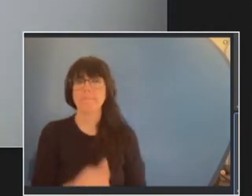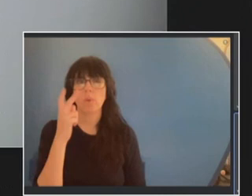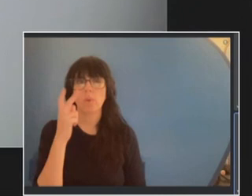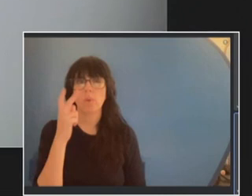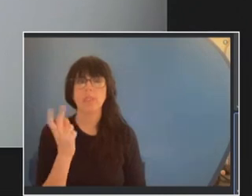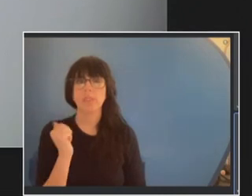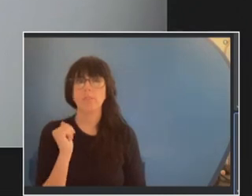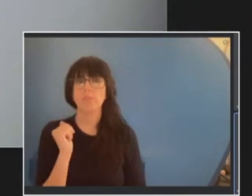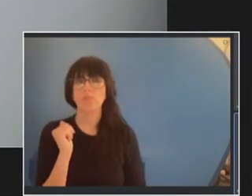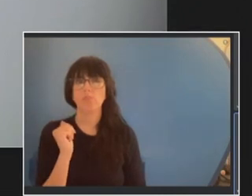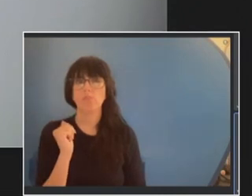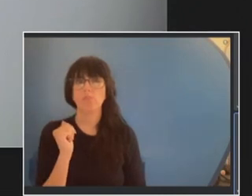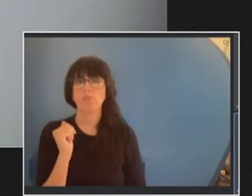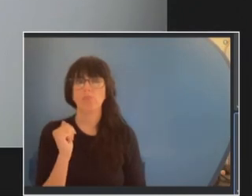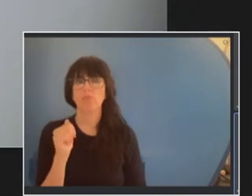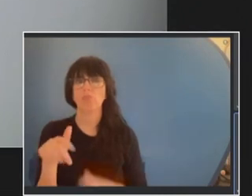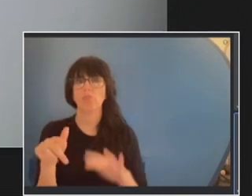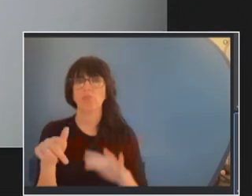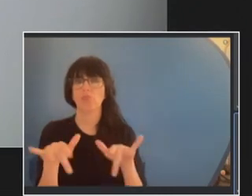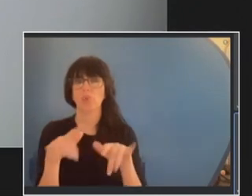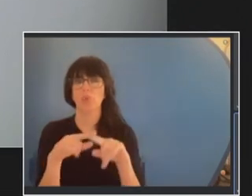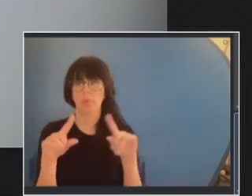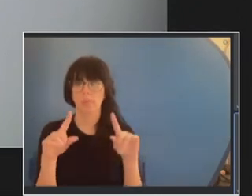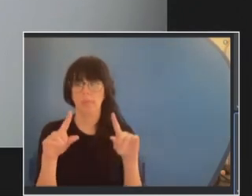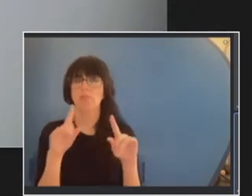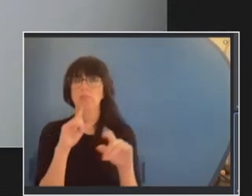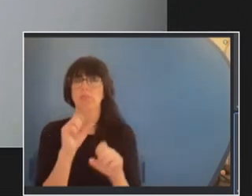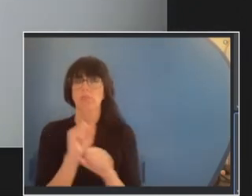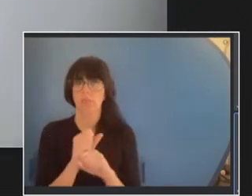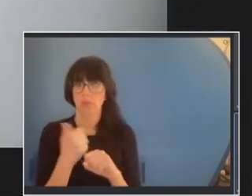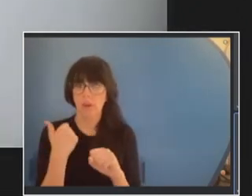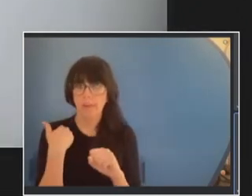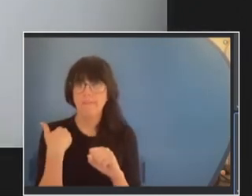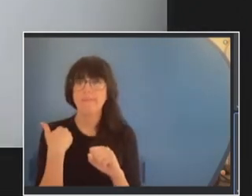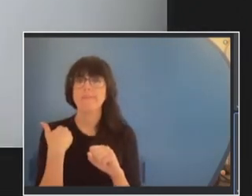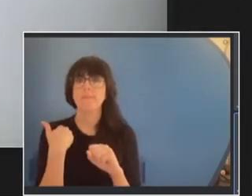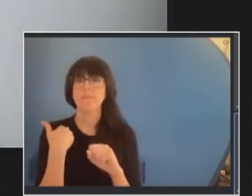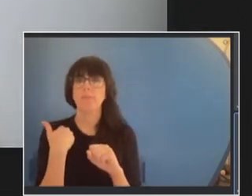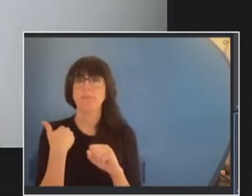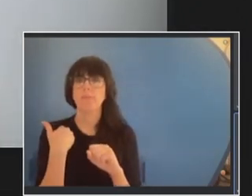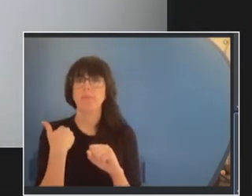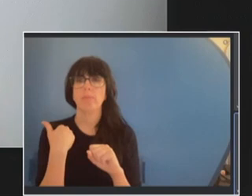I don't see the recording in here, but there is a recording. And I think you may be able to hear some of that on YouTube.